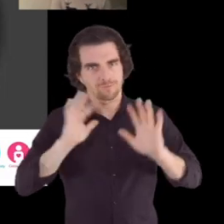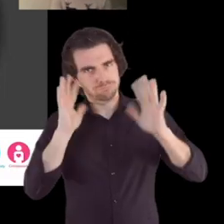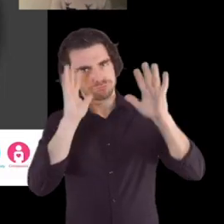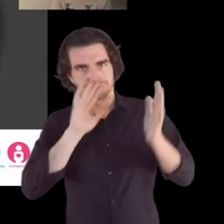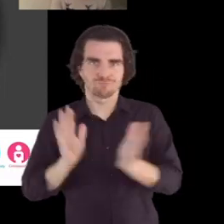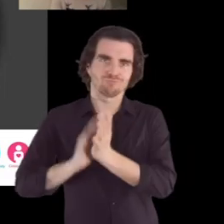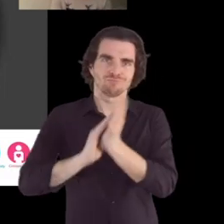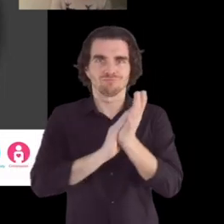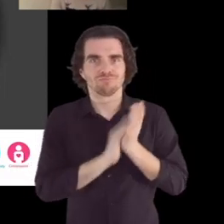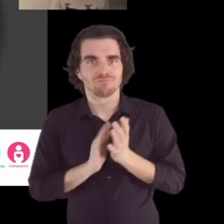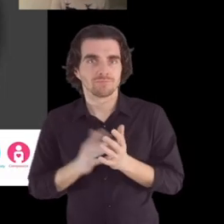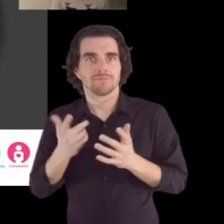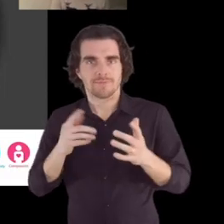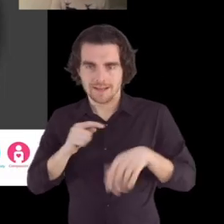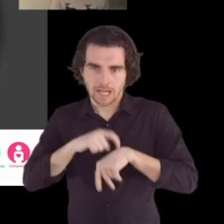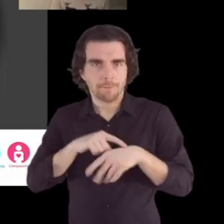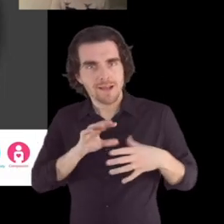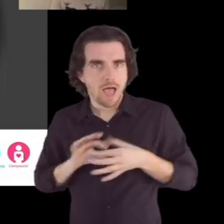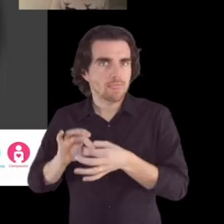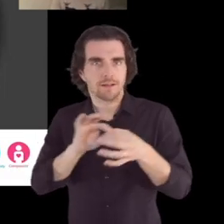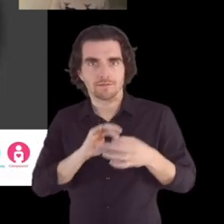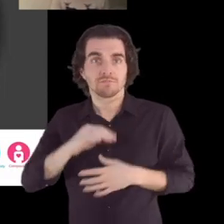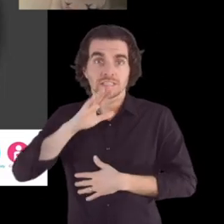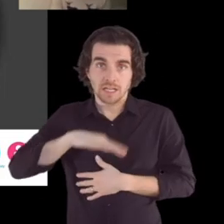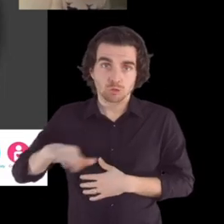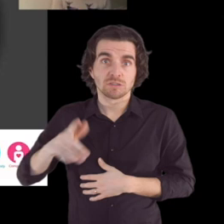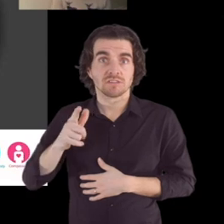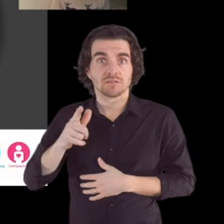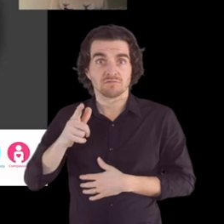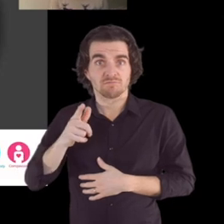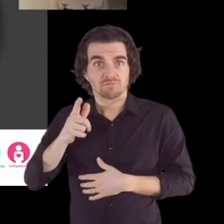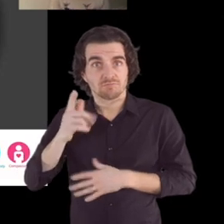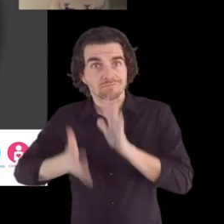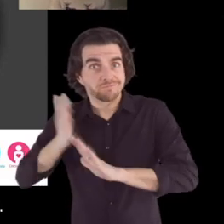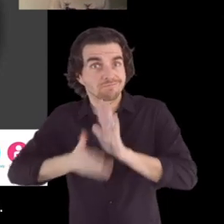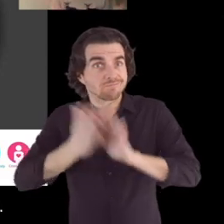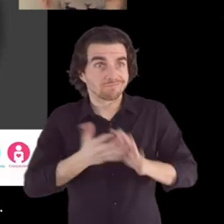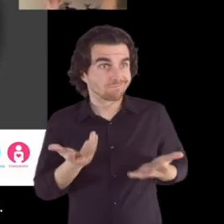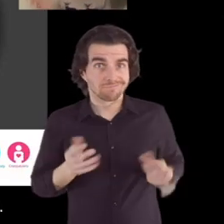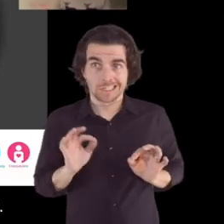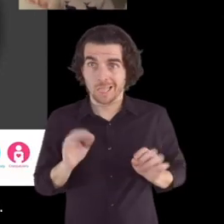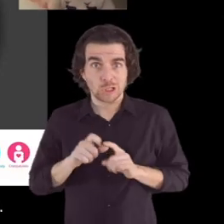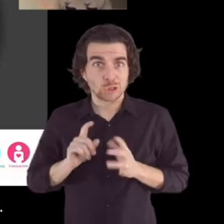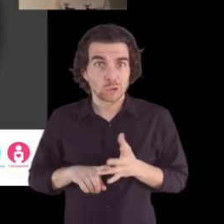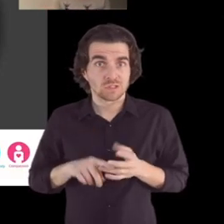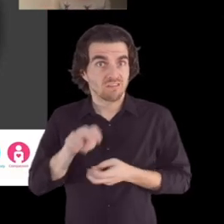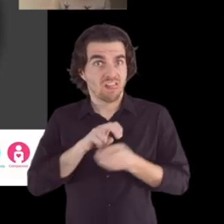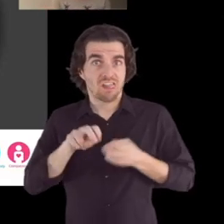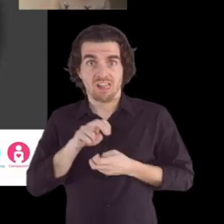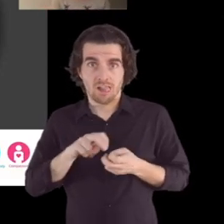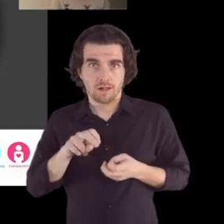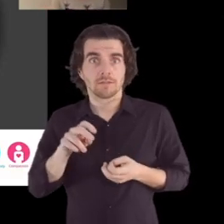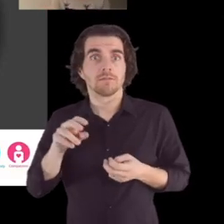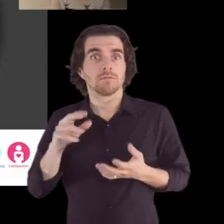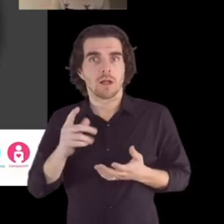as well, some people were saying that, you know, they got to spend a bit more time together. You know, their children weren't going to as many clubs and just wasn't as much happening. People weren't going out, so